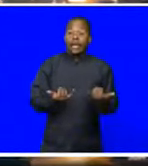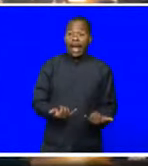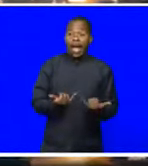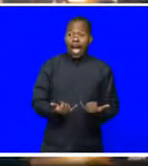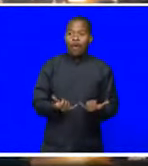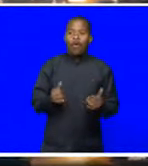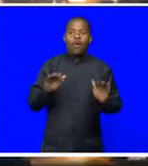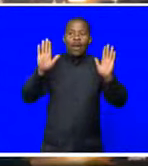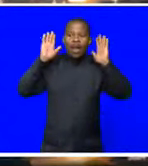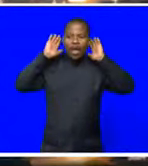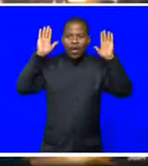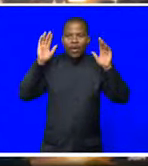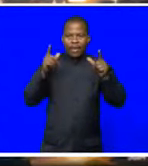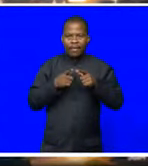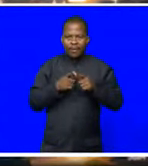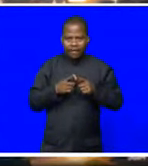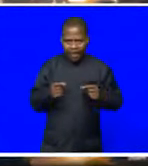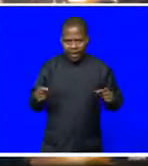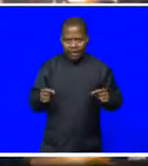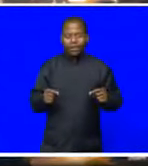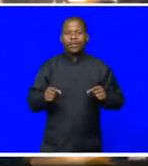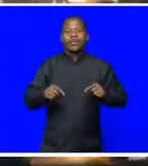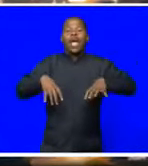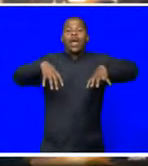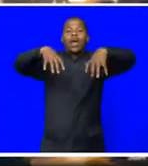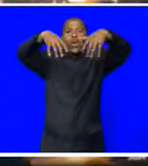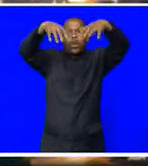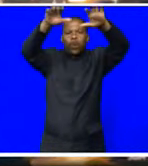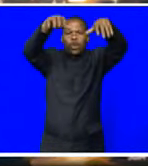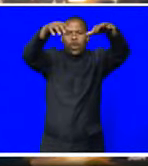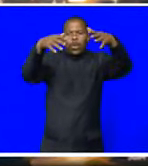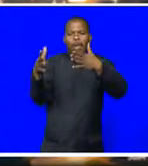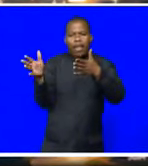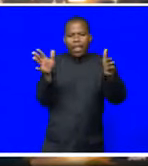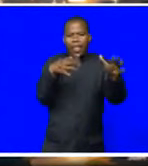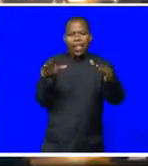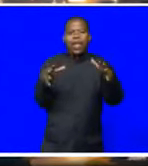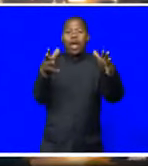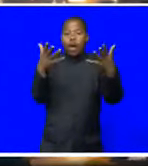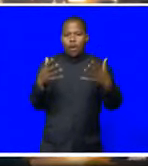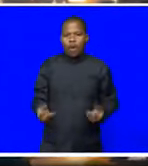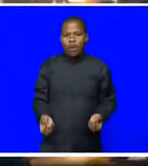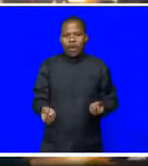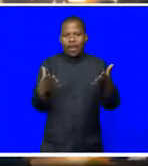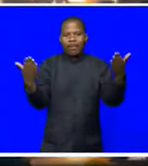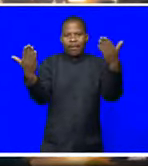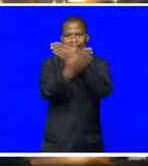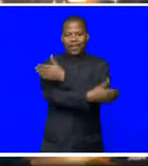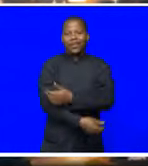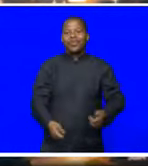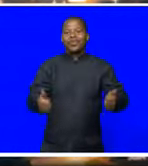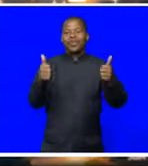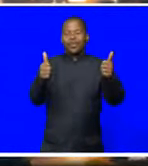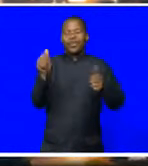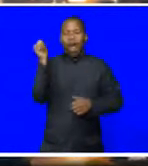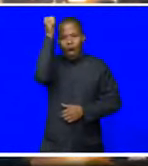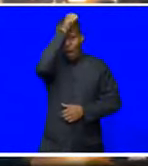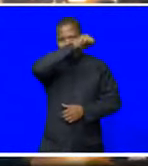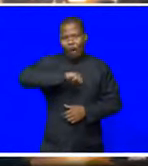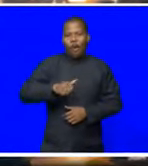Beautiful Kingdom of Eswatini, we've come to the conclusion of our news bulletin at 8 at Eswatini TV. Thank you so much for choosing to stay with us. We shall now cross over to the